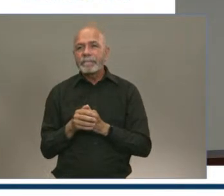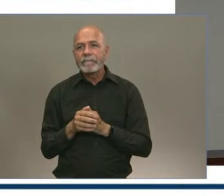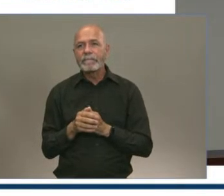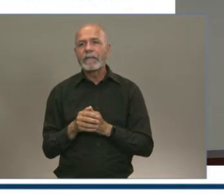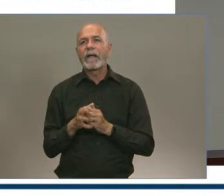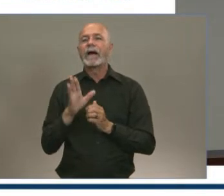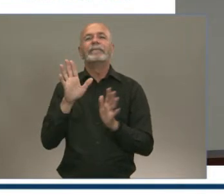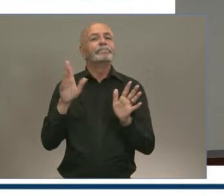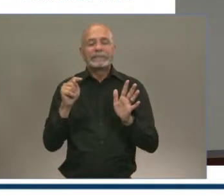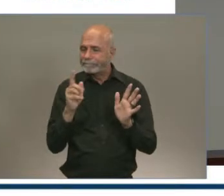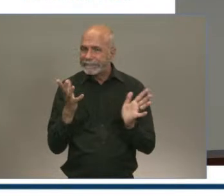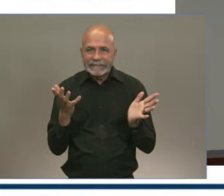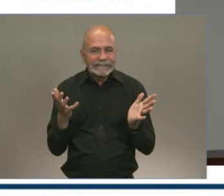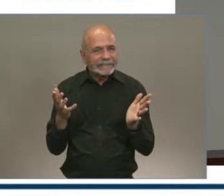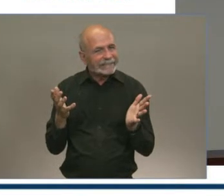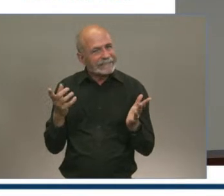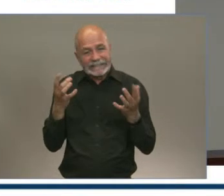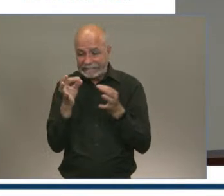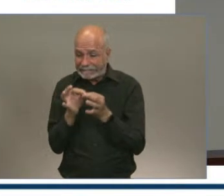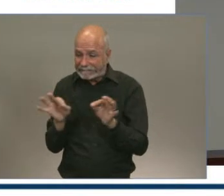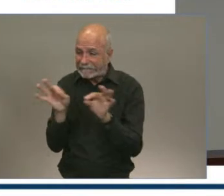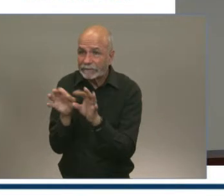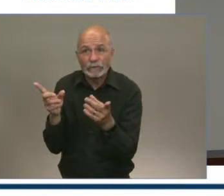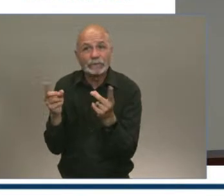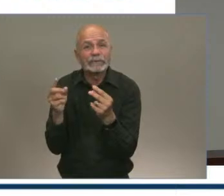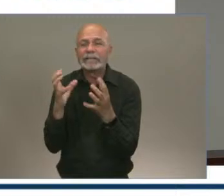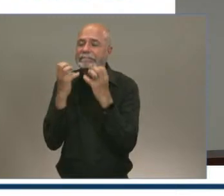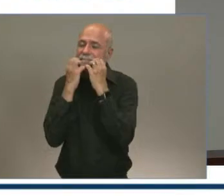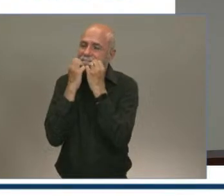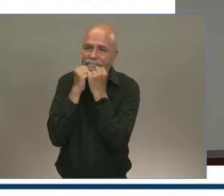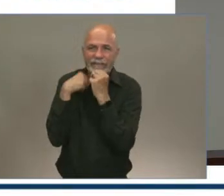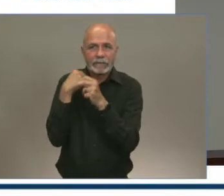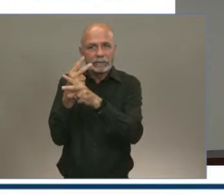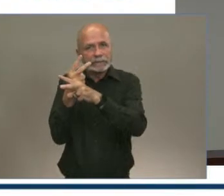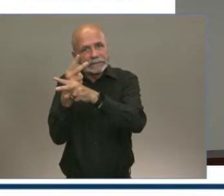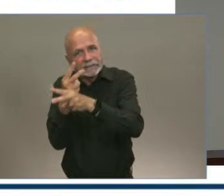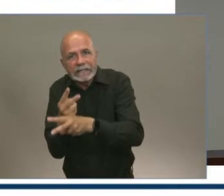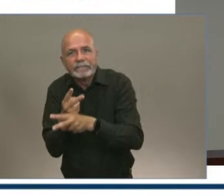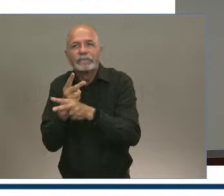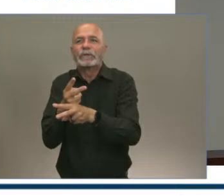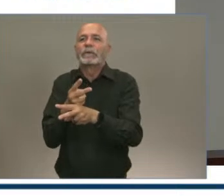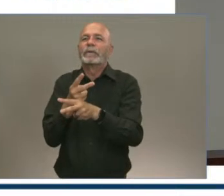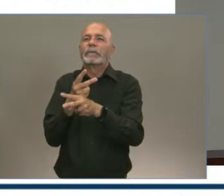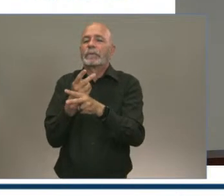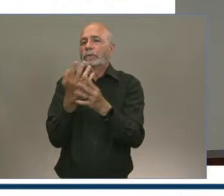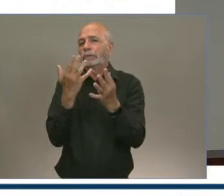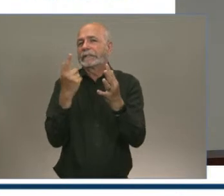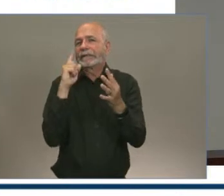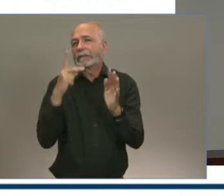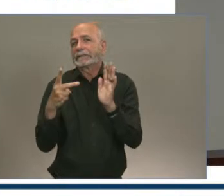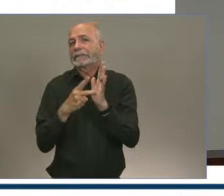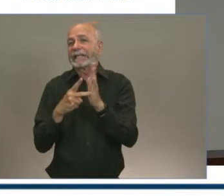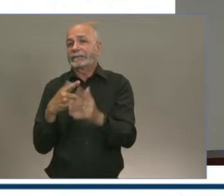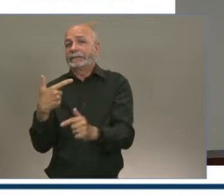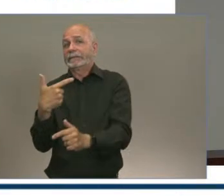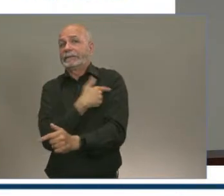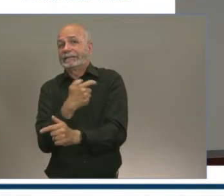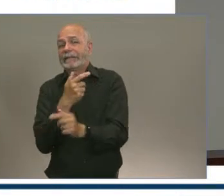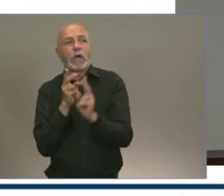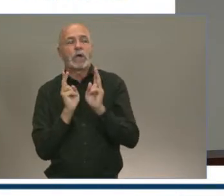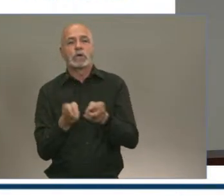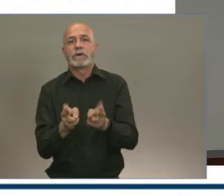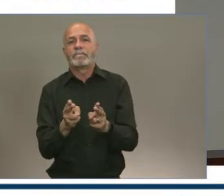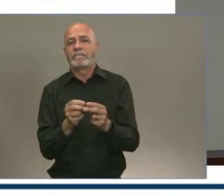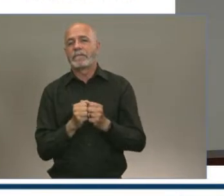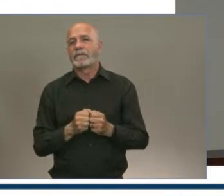remain, key reason why we need to remain cautious while we build our second dose coverage as well. And it has been, we